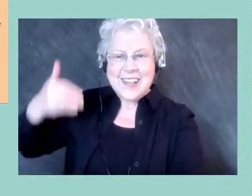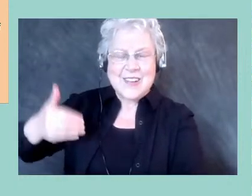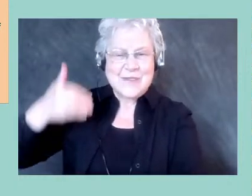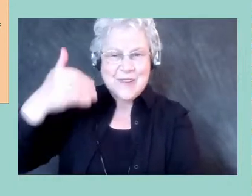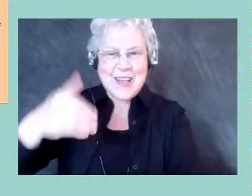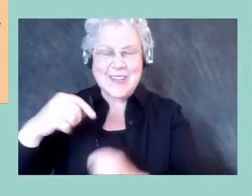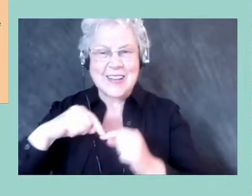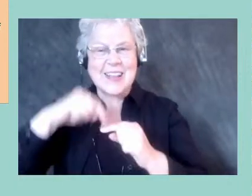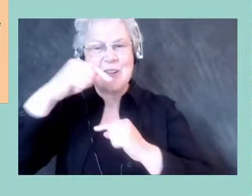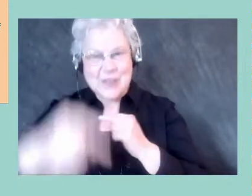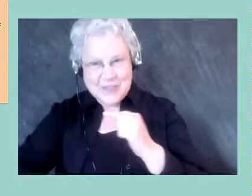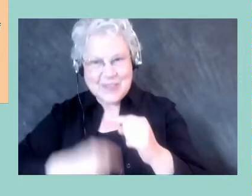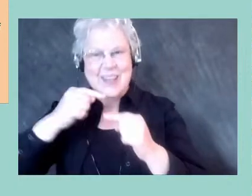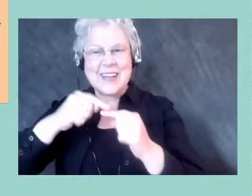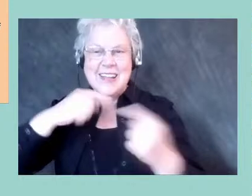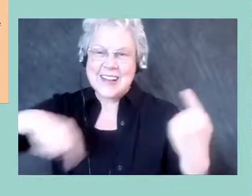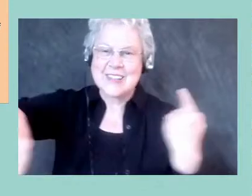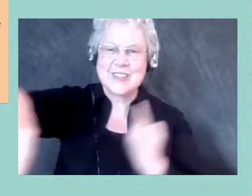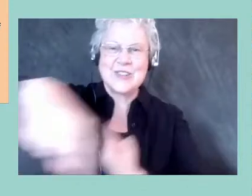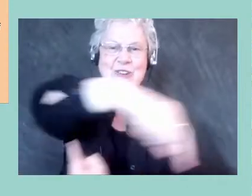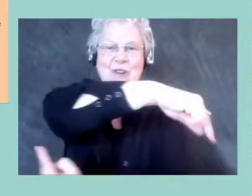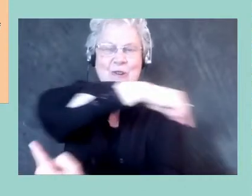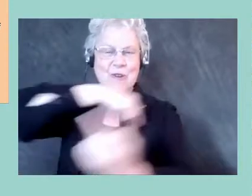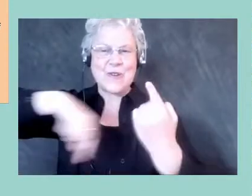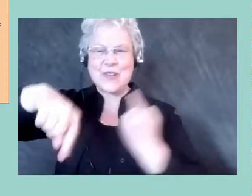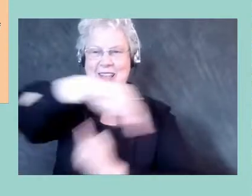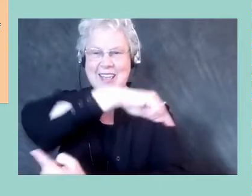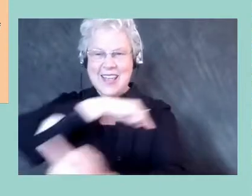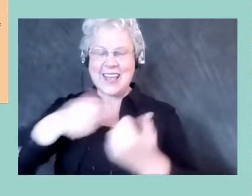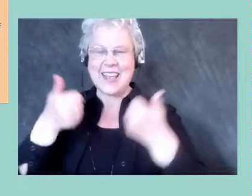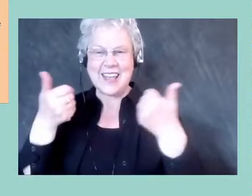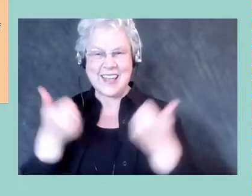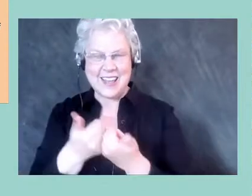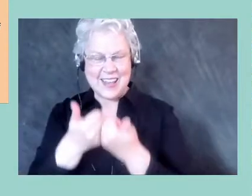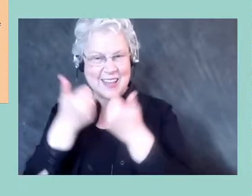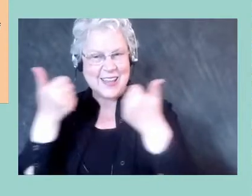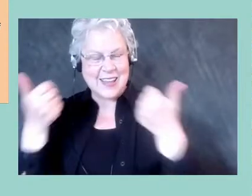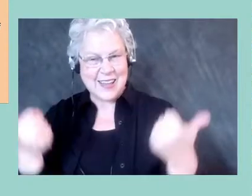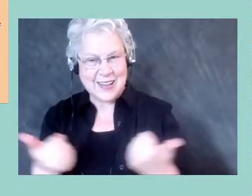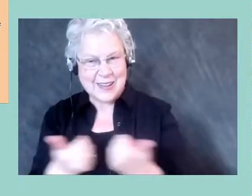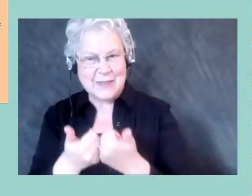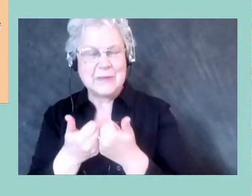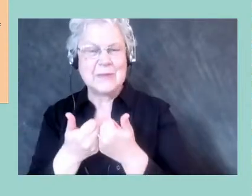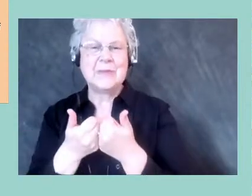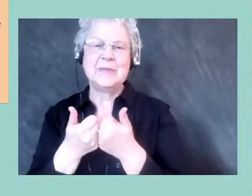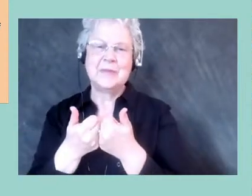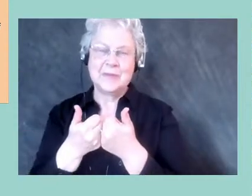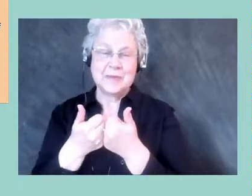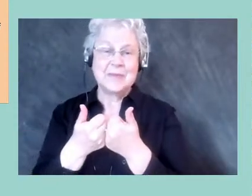go round and round and round in the circle again.